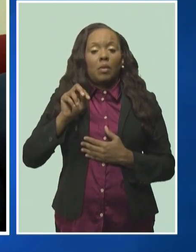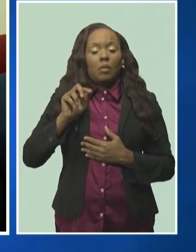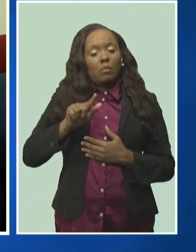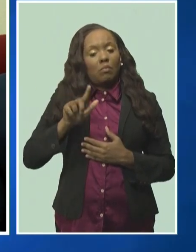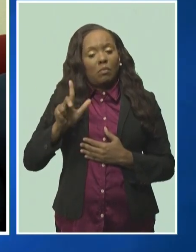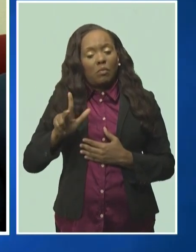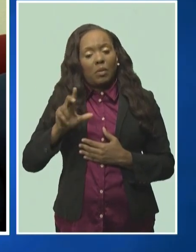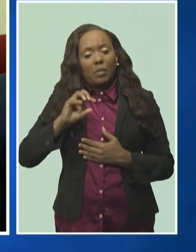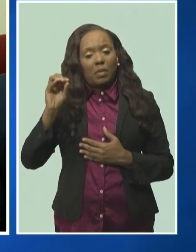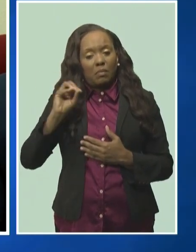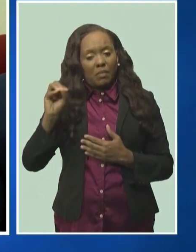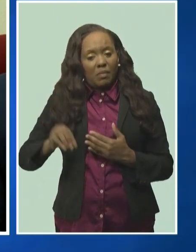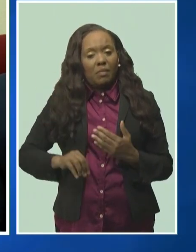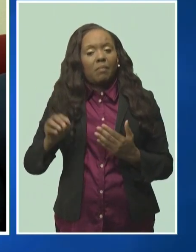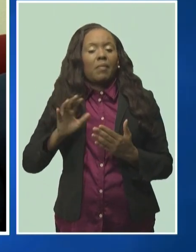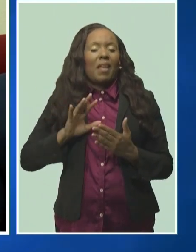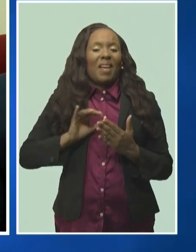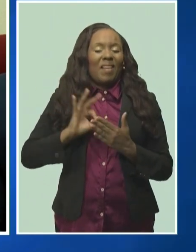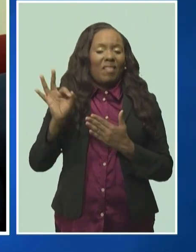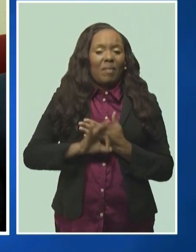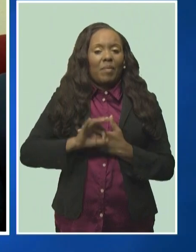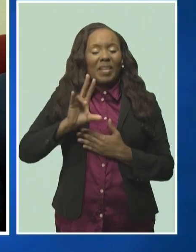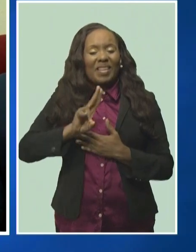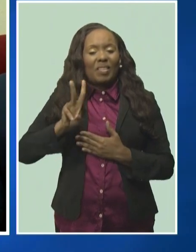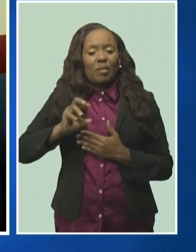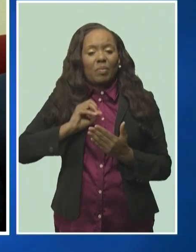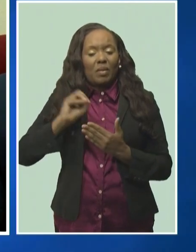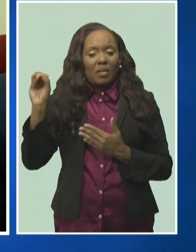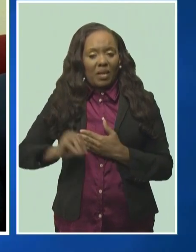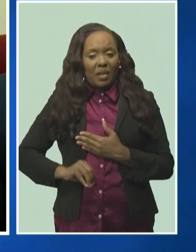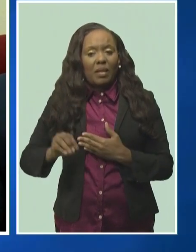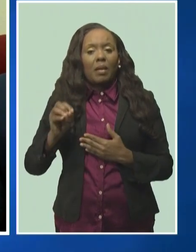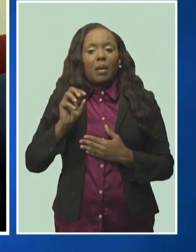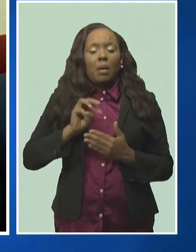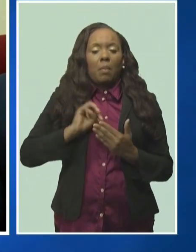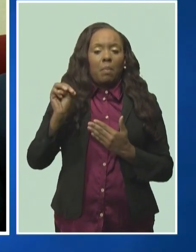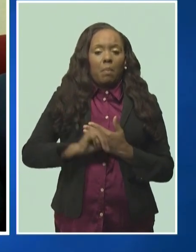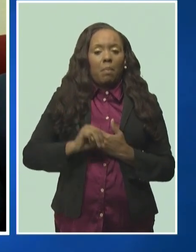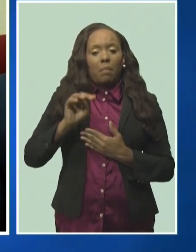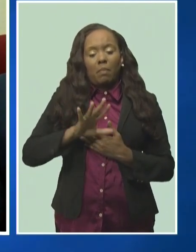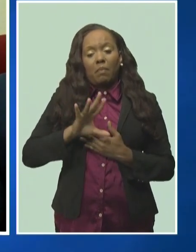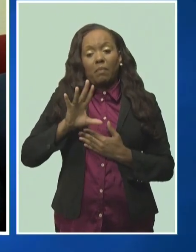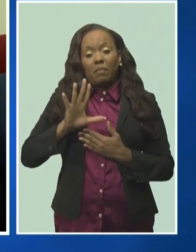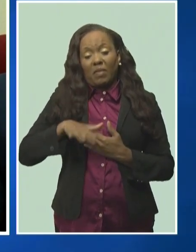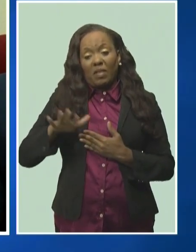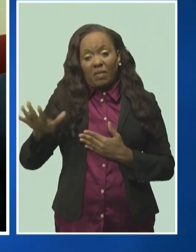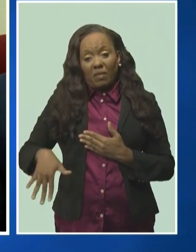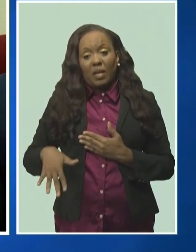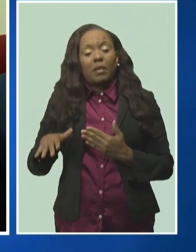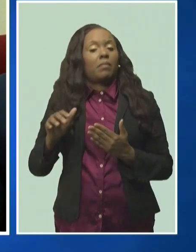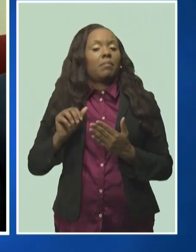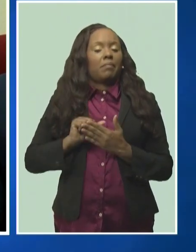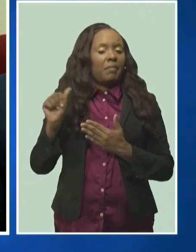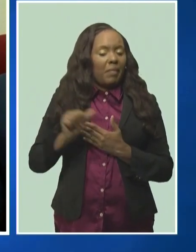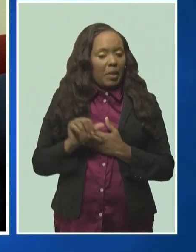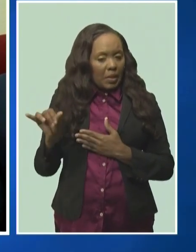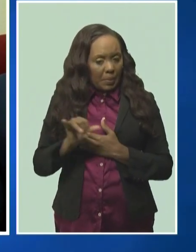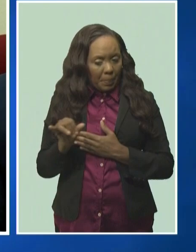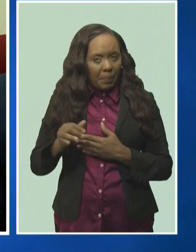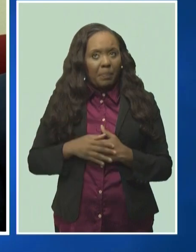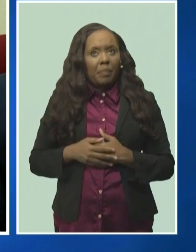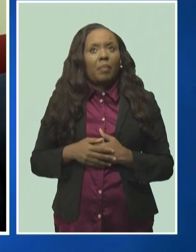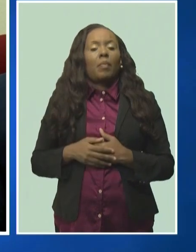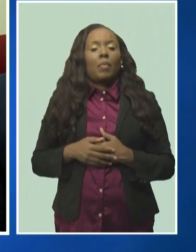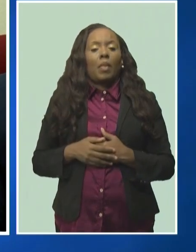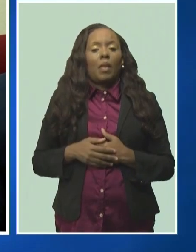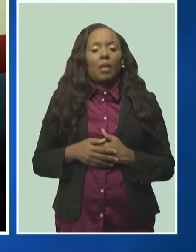66%, February 23 72%, and March 55 and April 37 respectively. So just to compare, we were slightly ahead in